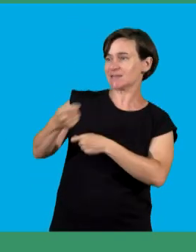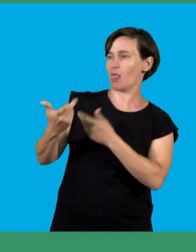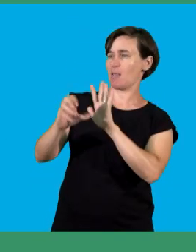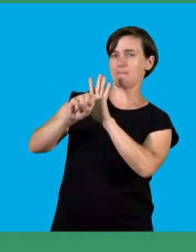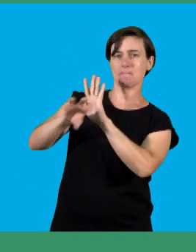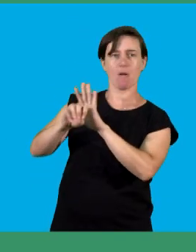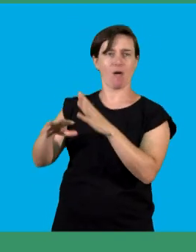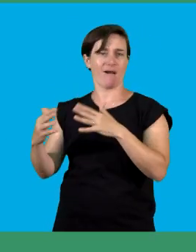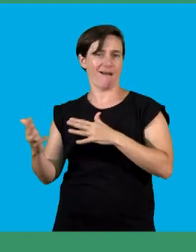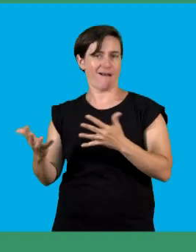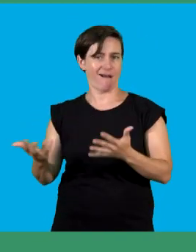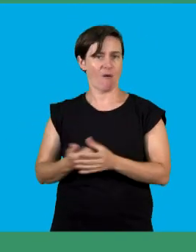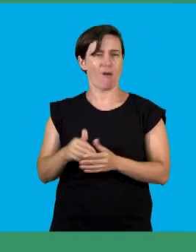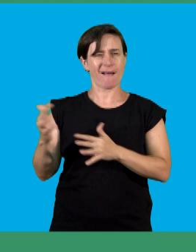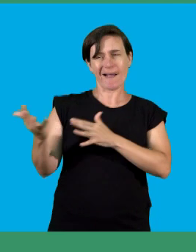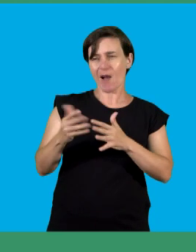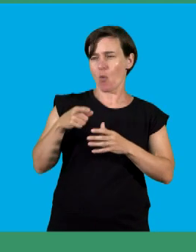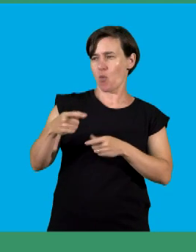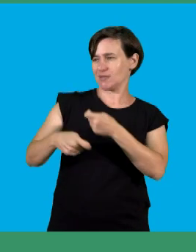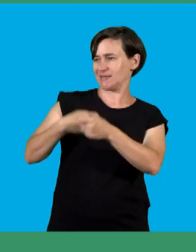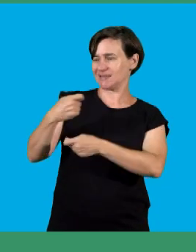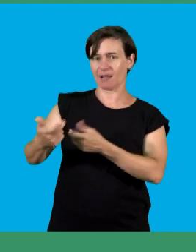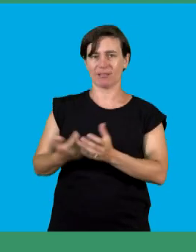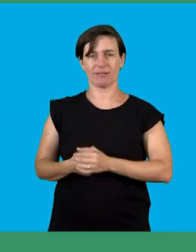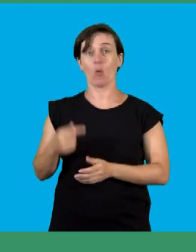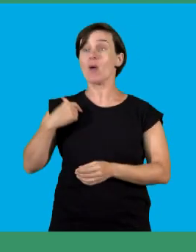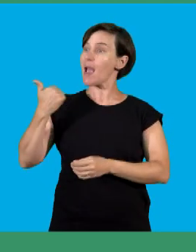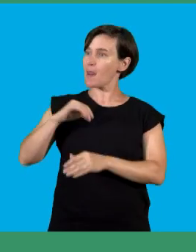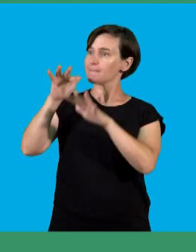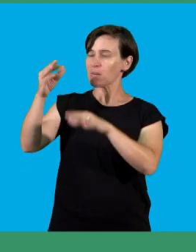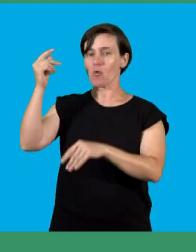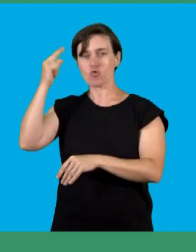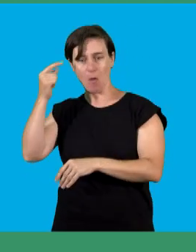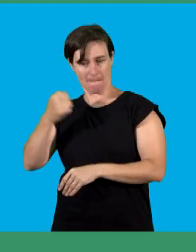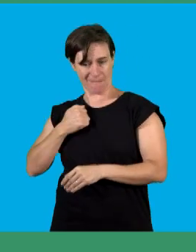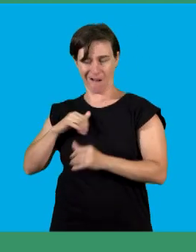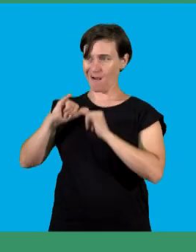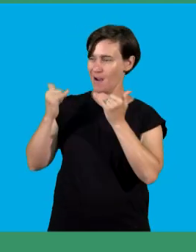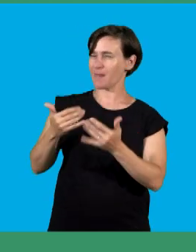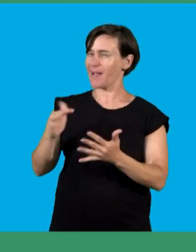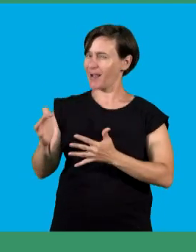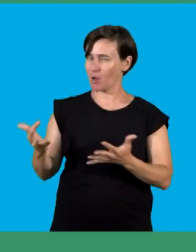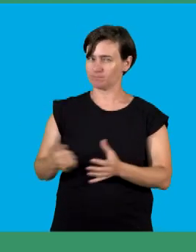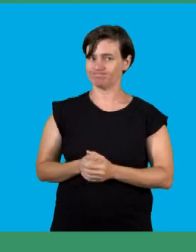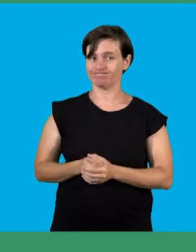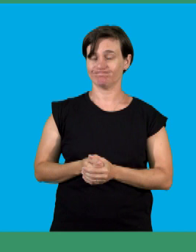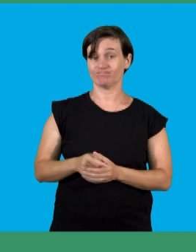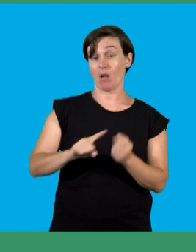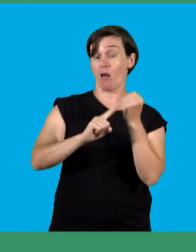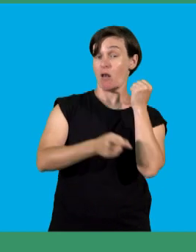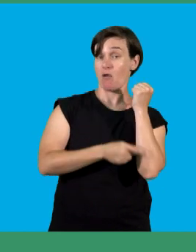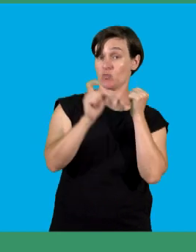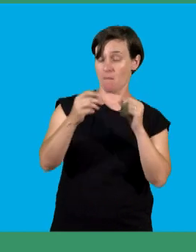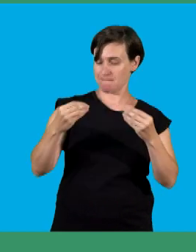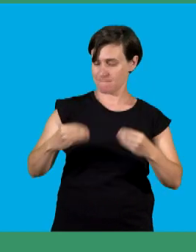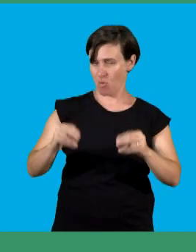product or service. Basically, how will you get your product to be well known or to be known out there? Lastly, we've got a market research,